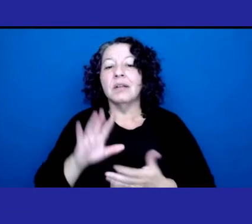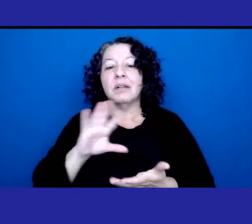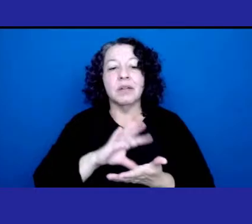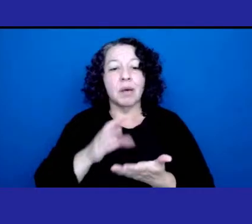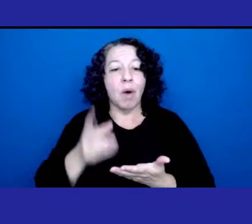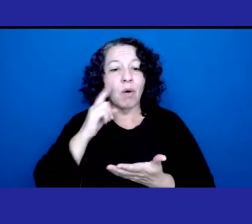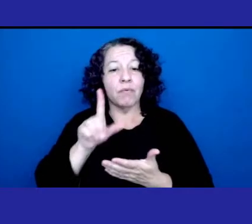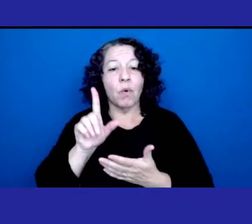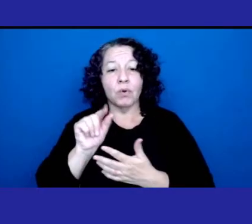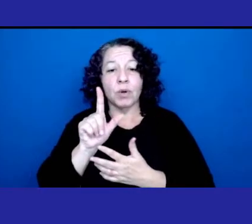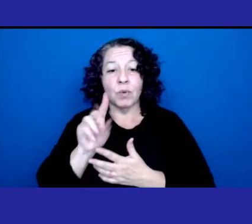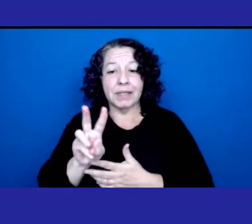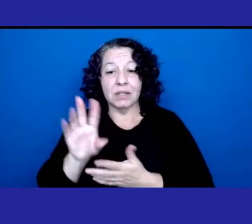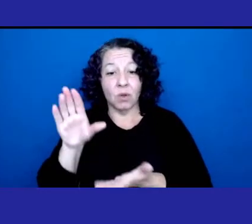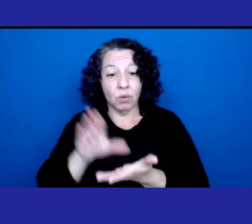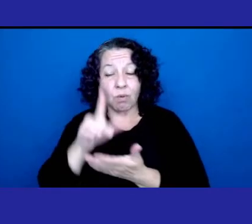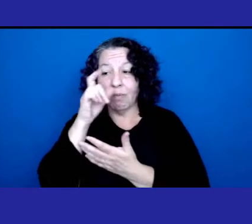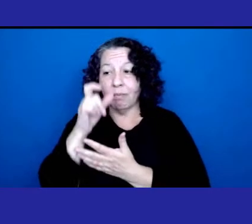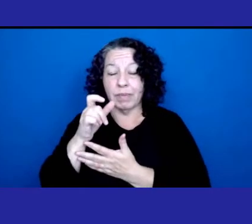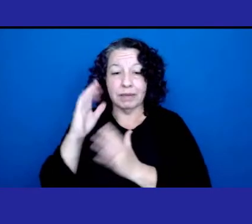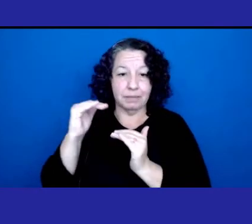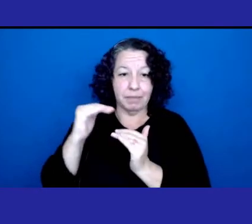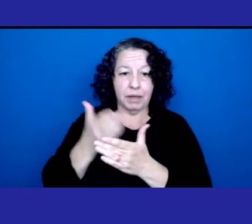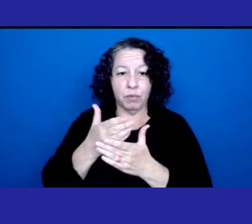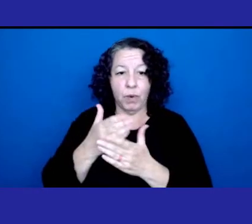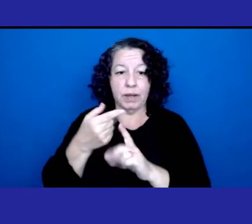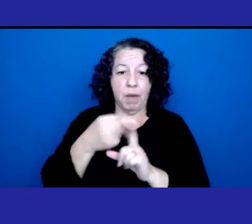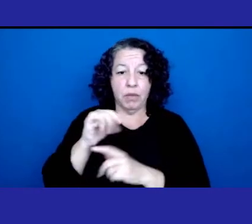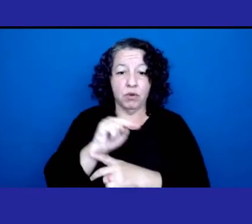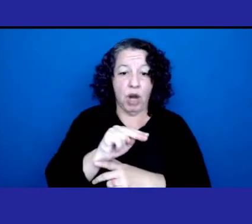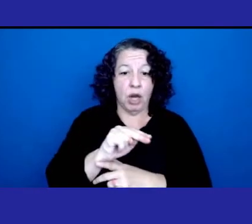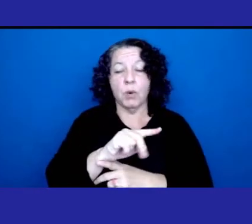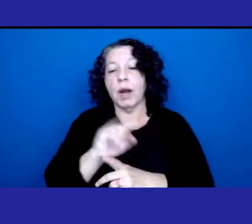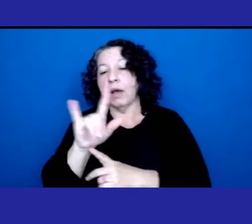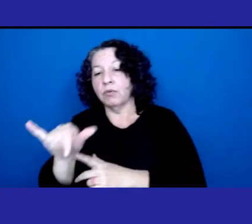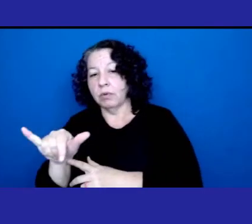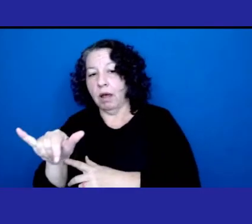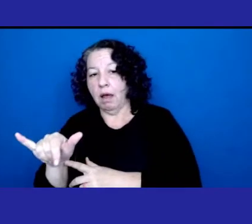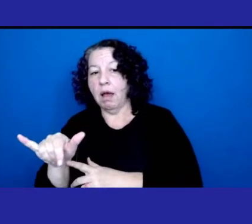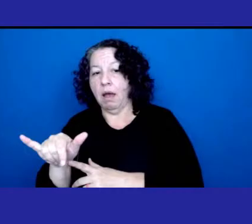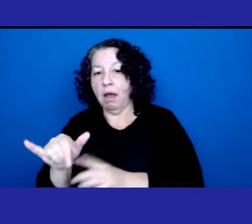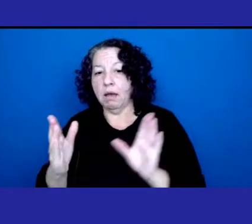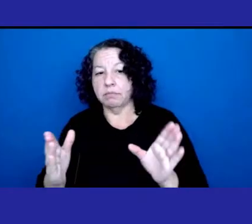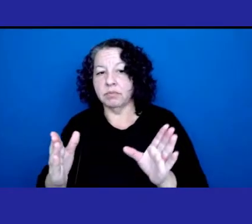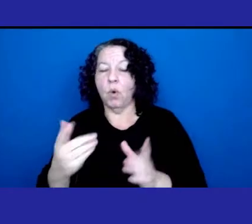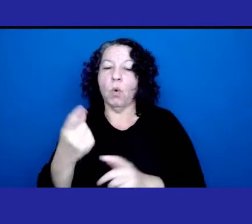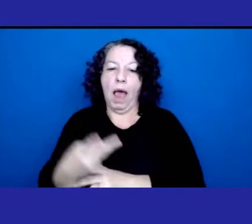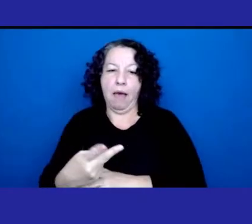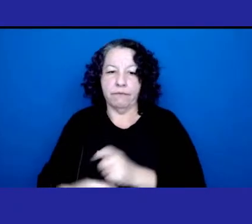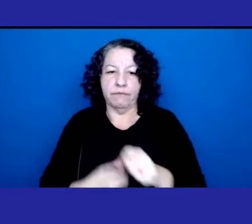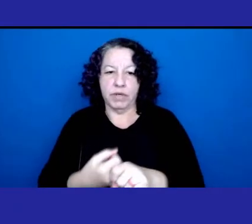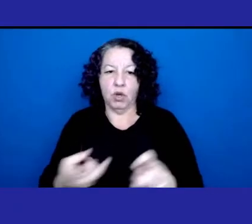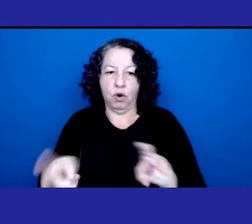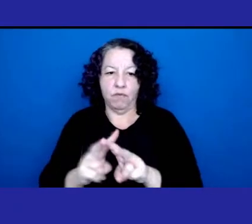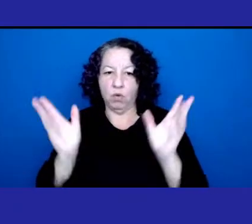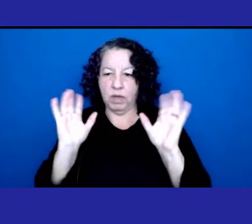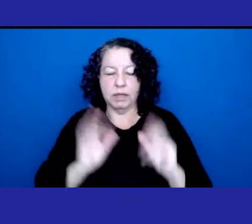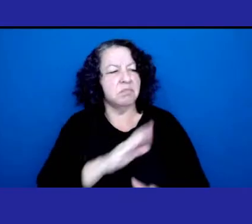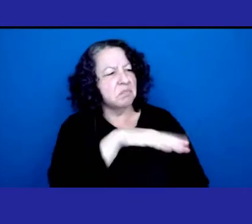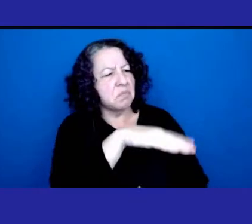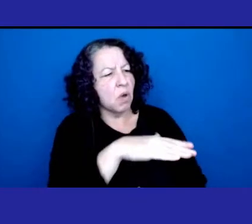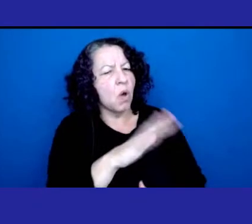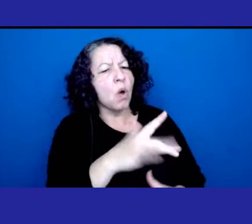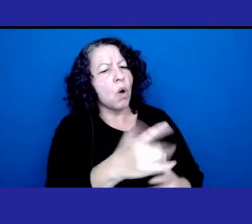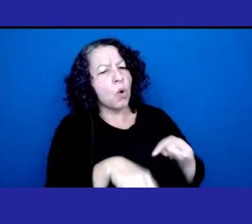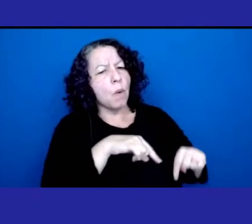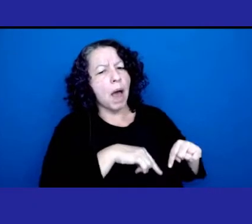that is only anticipated between January and July of 2026, which is a half of year value. Stephen, why does it go back? Why does